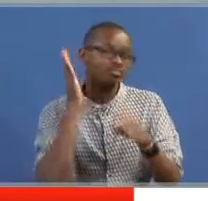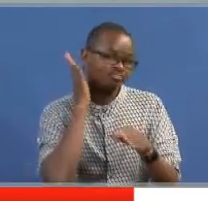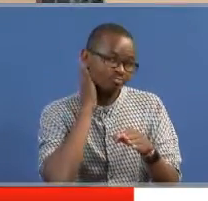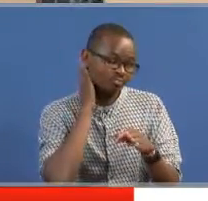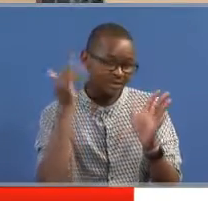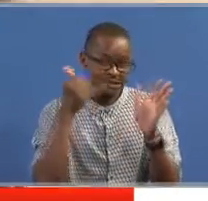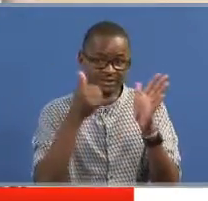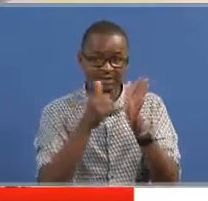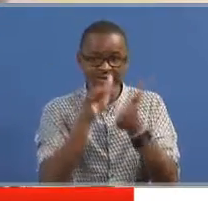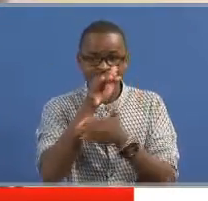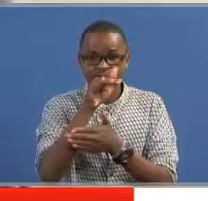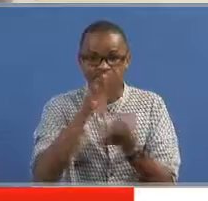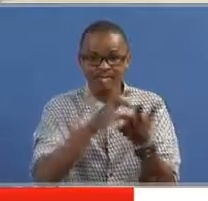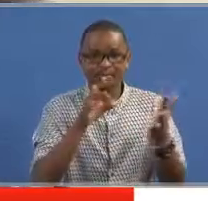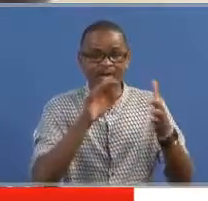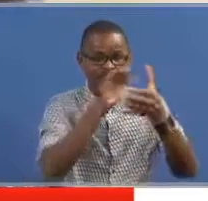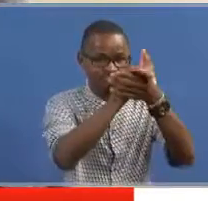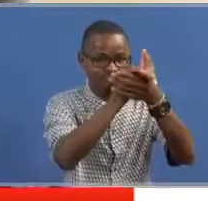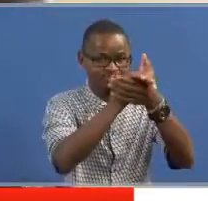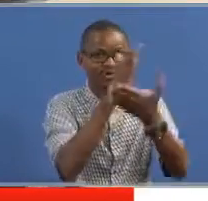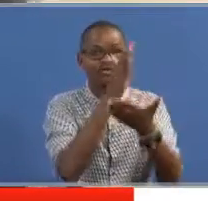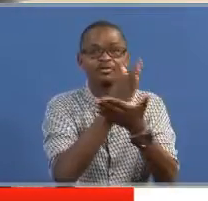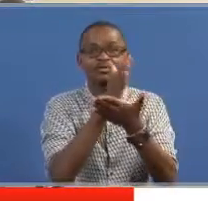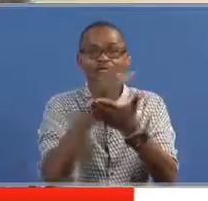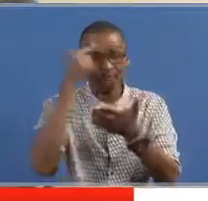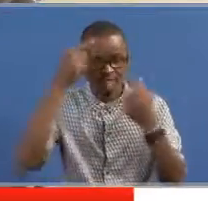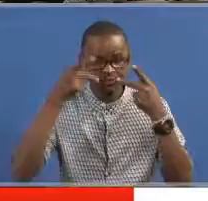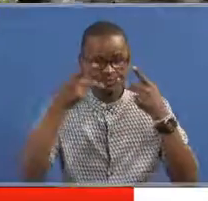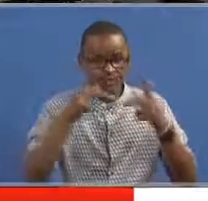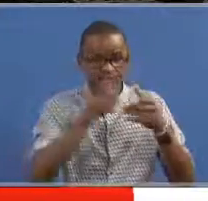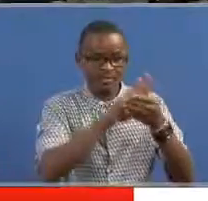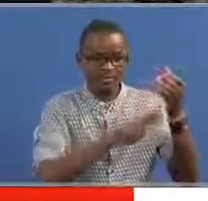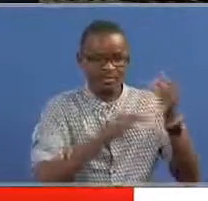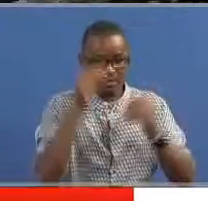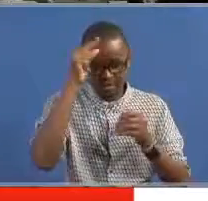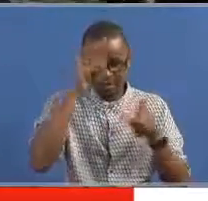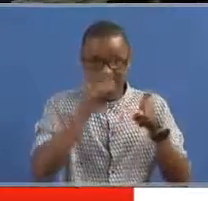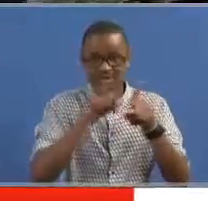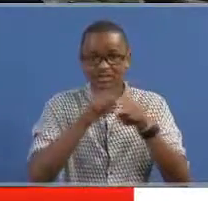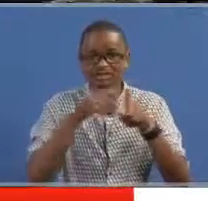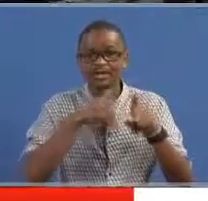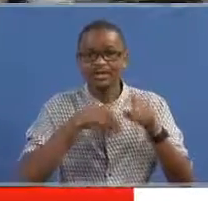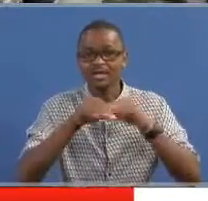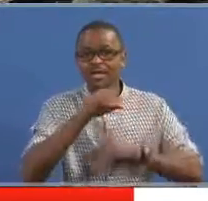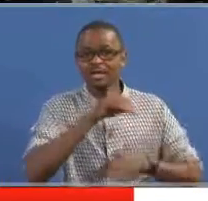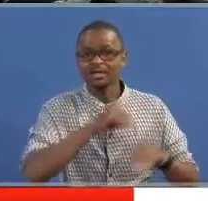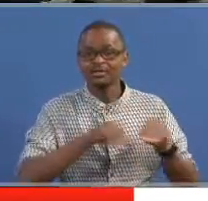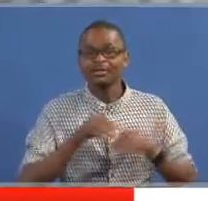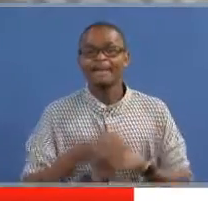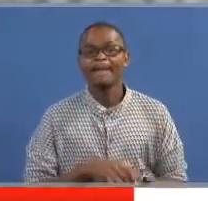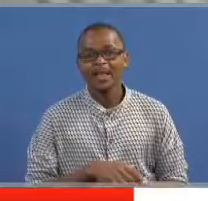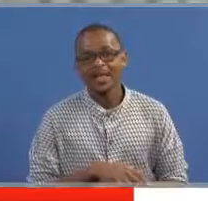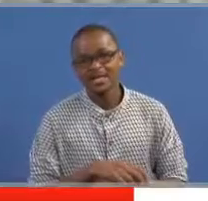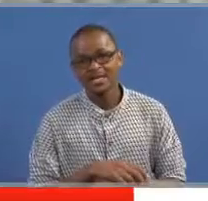Nyoro invoked the spirit of the handshake as a truce for peace both in governance and in elections.